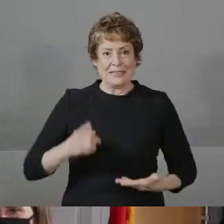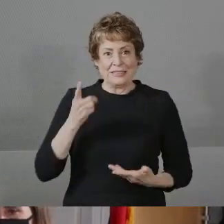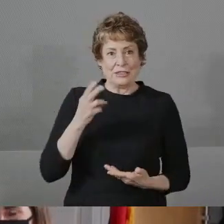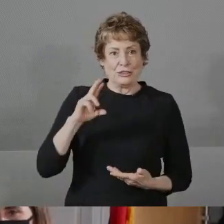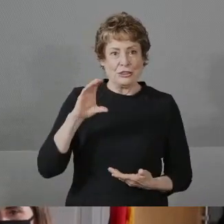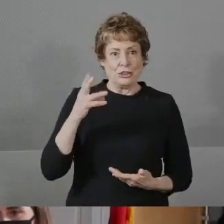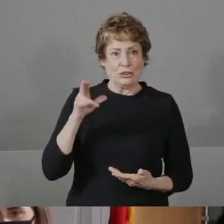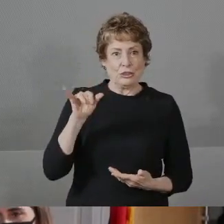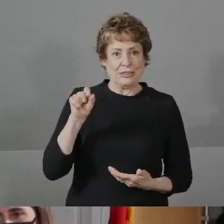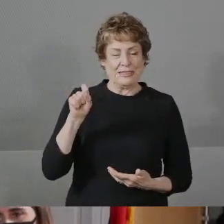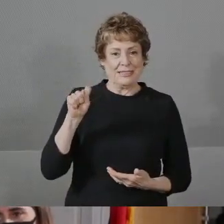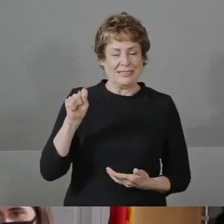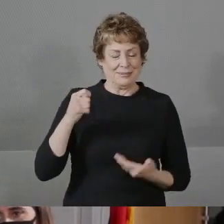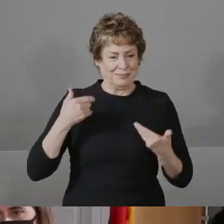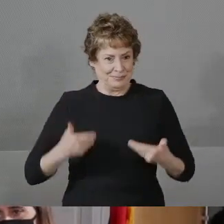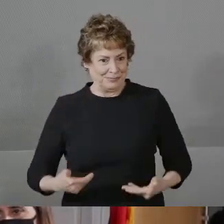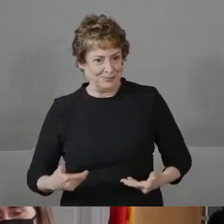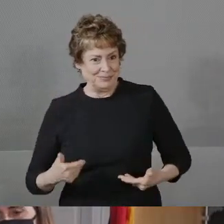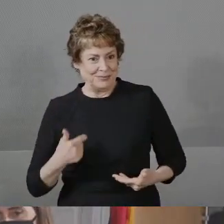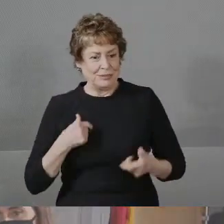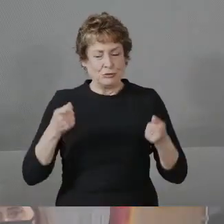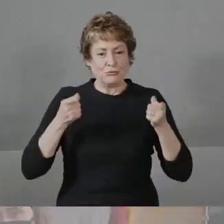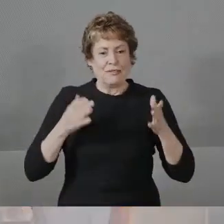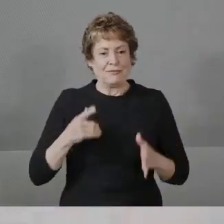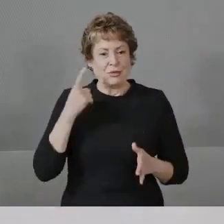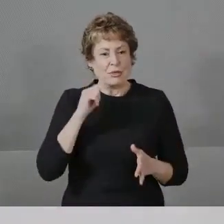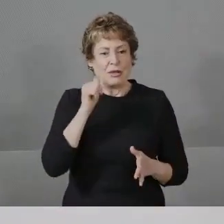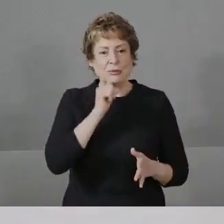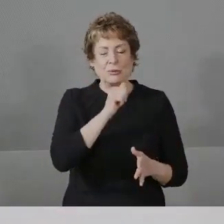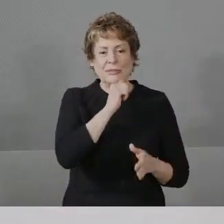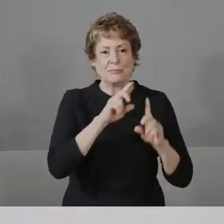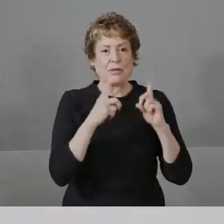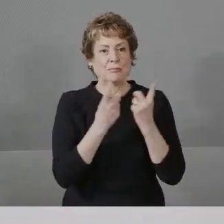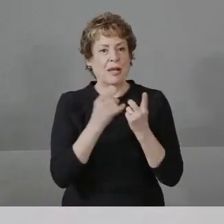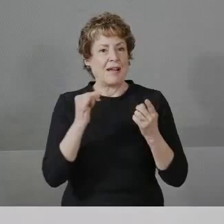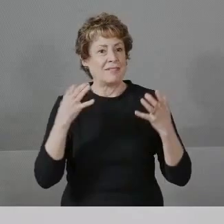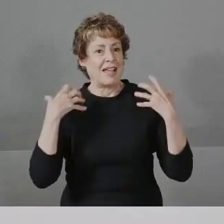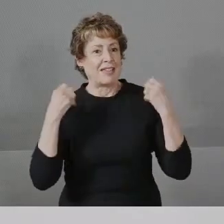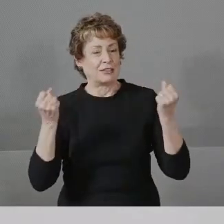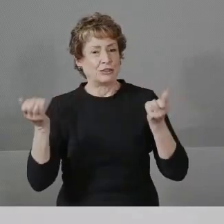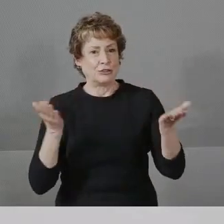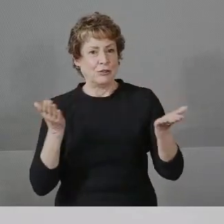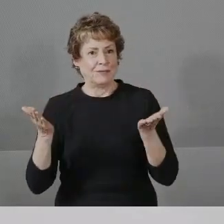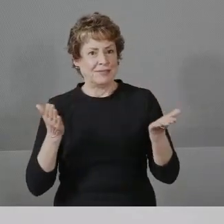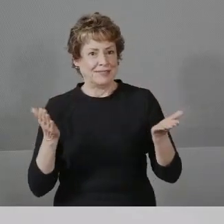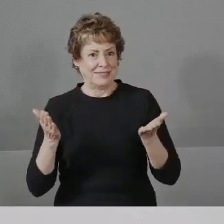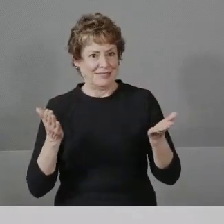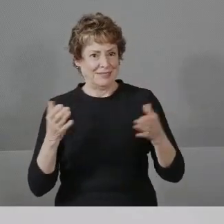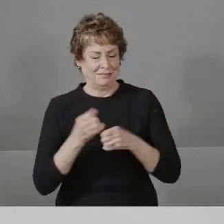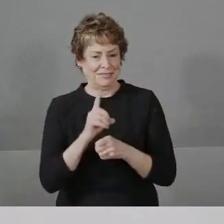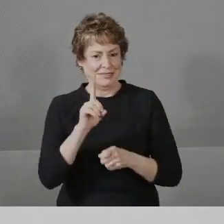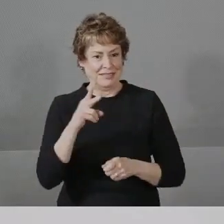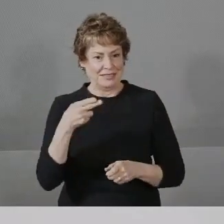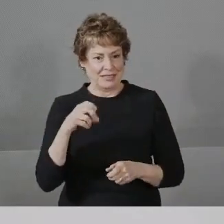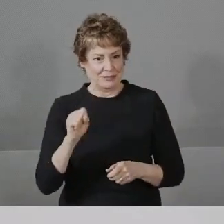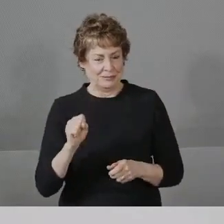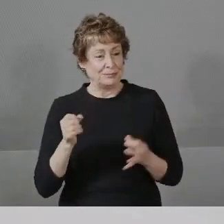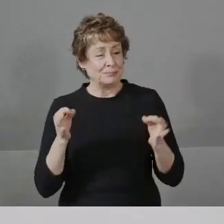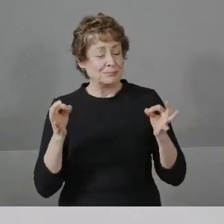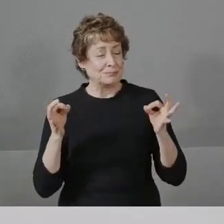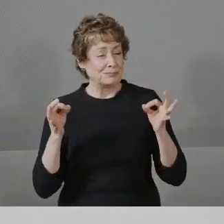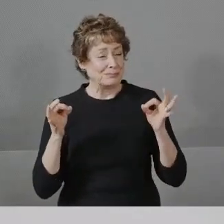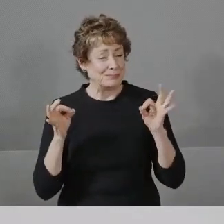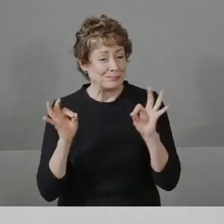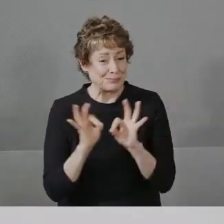the Arizona Department of Health Services. We want to thank you for joining us today for an important step towards emerging from